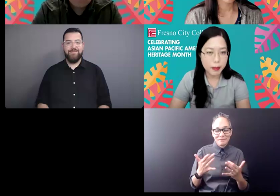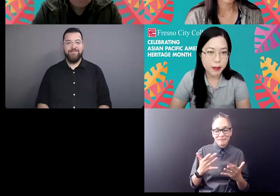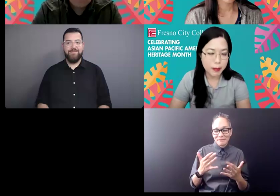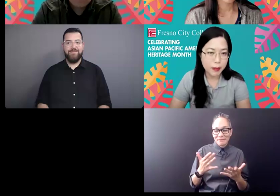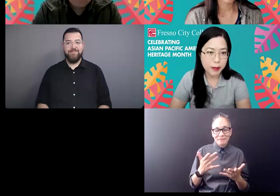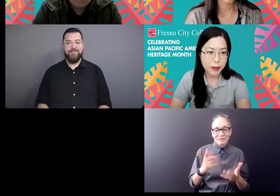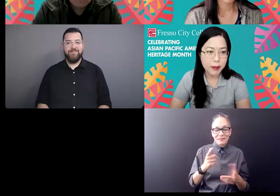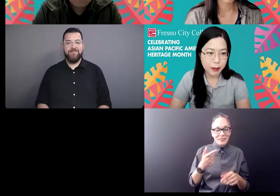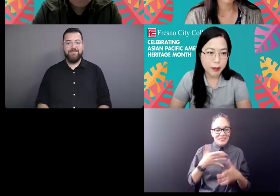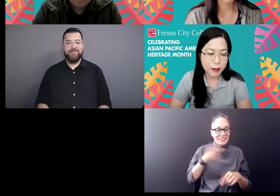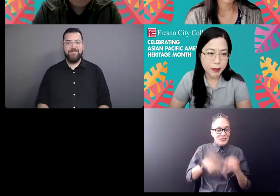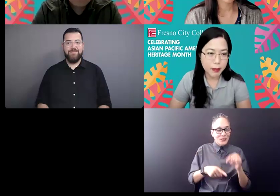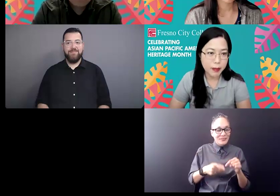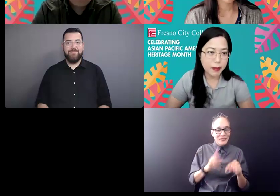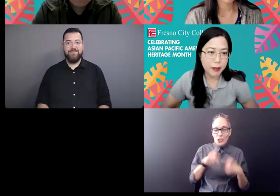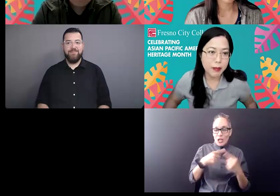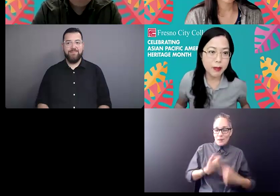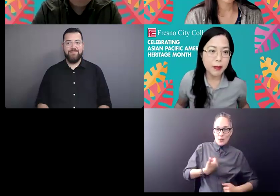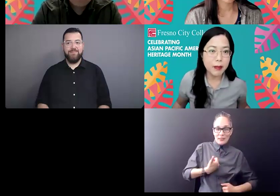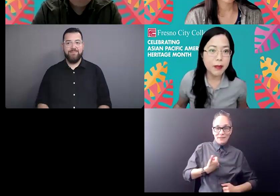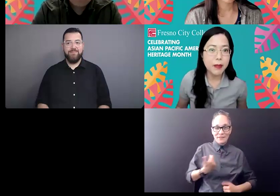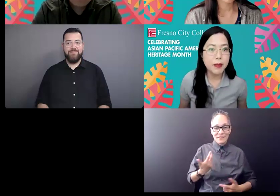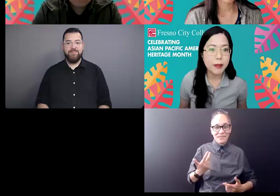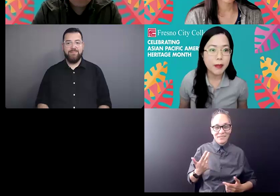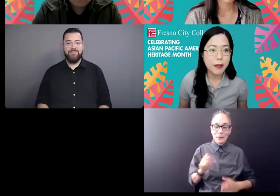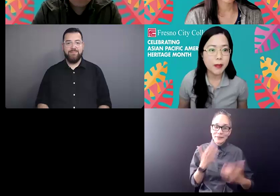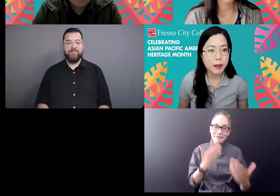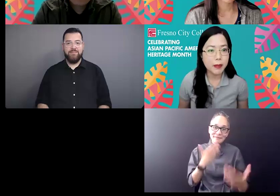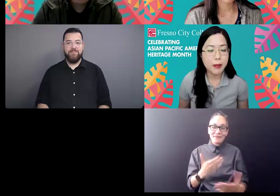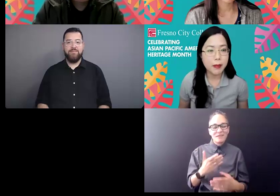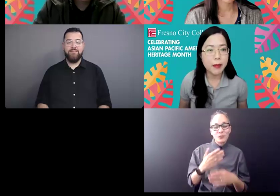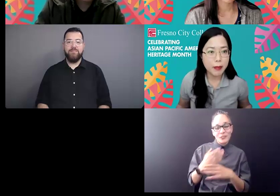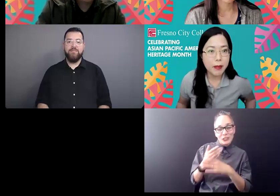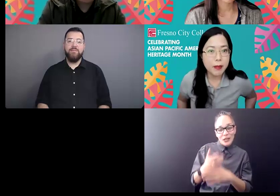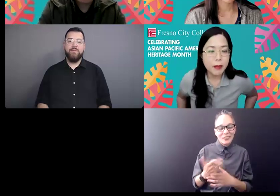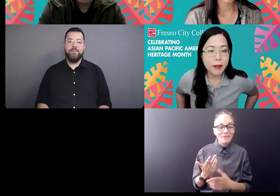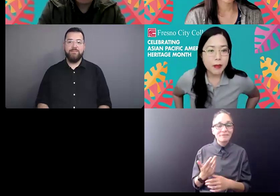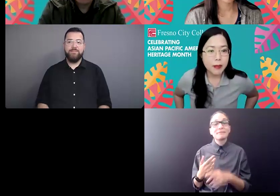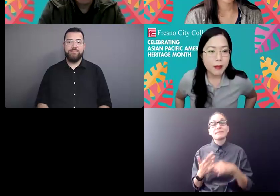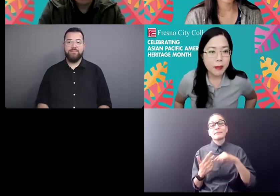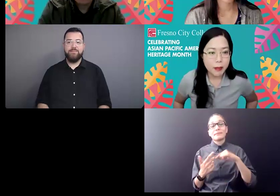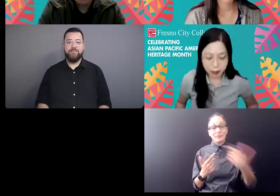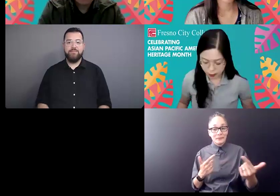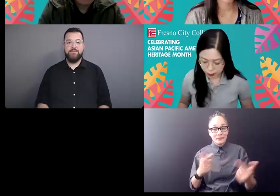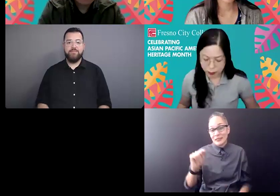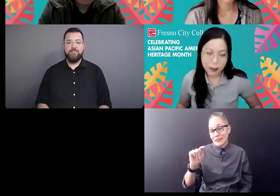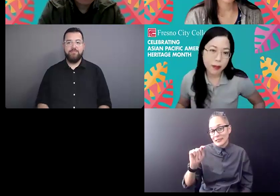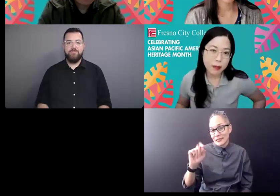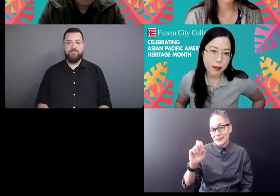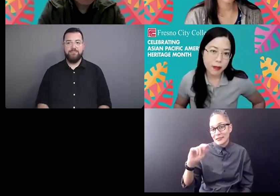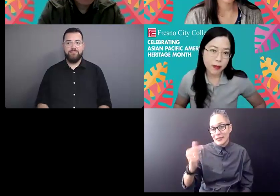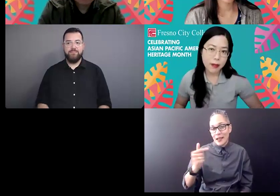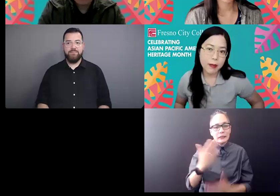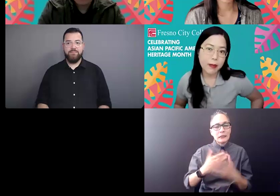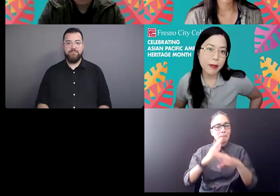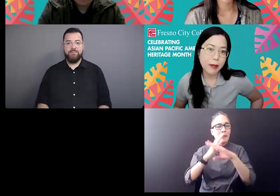telling talking a lot about ourselves. And so but yeah, definitely thank you for being able to share with us. So Tang, what about you? What are some barriers